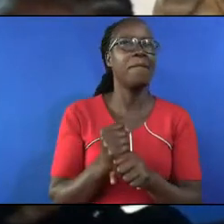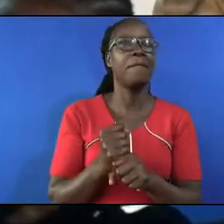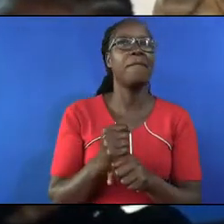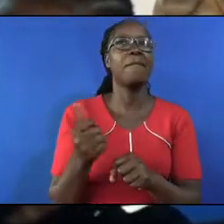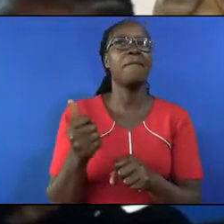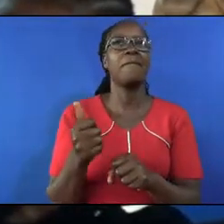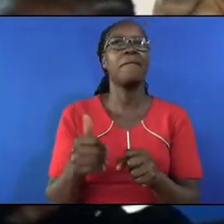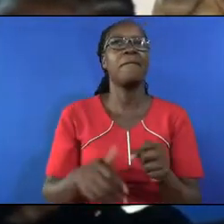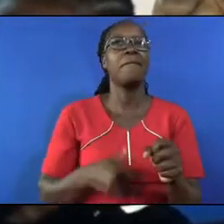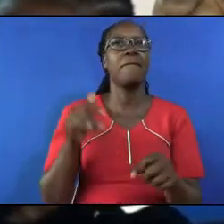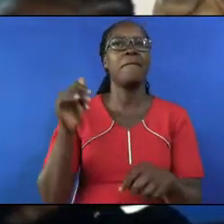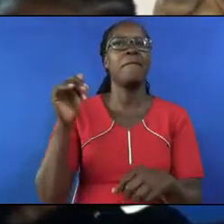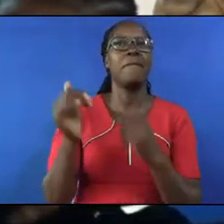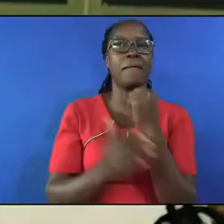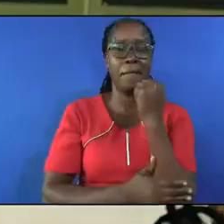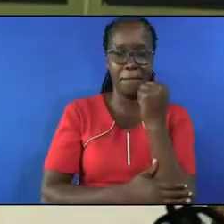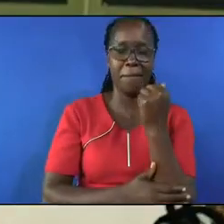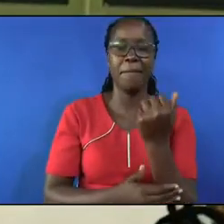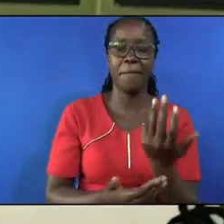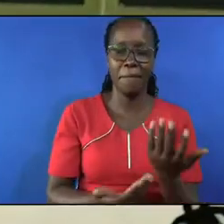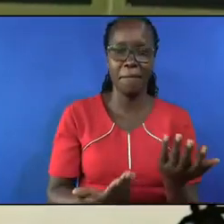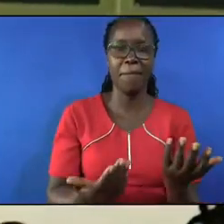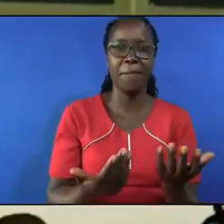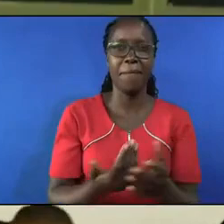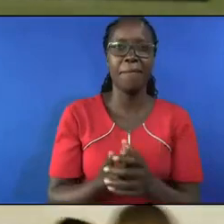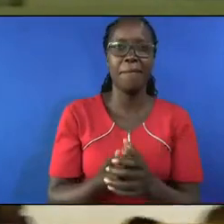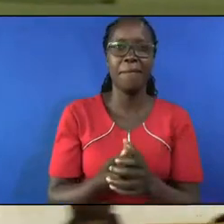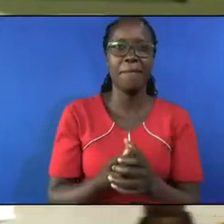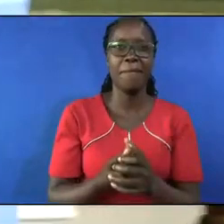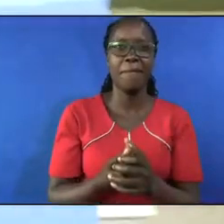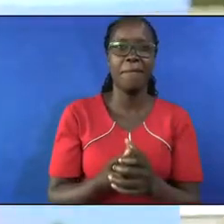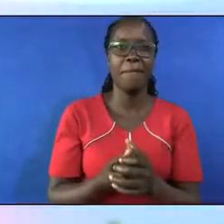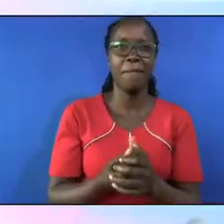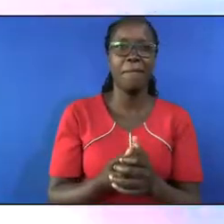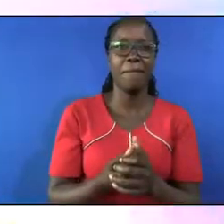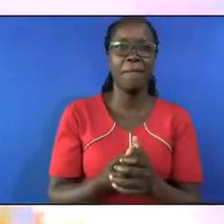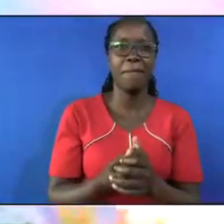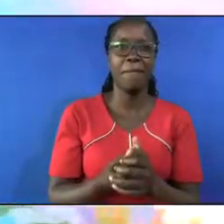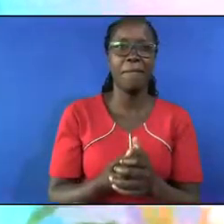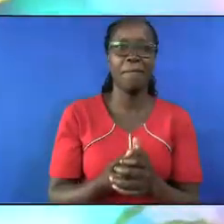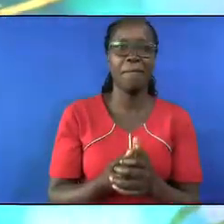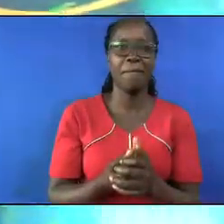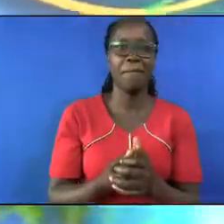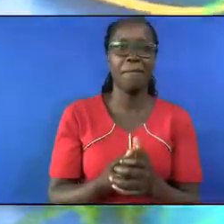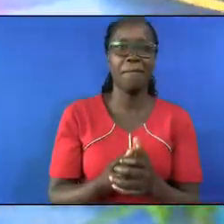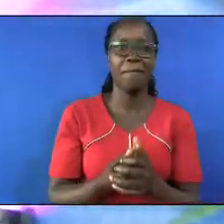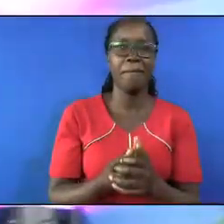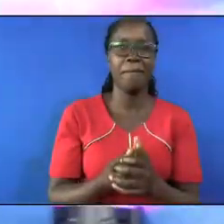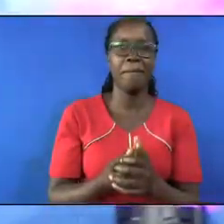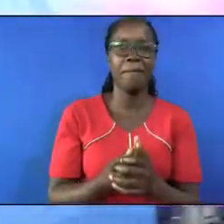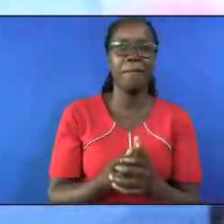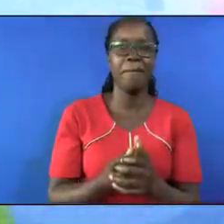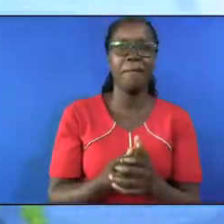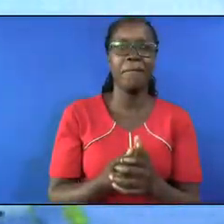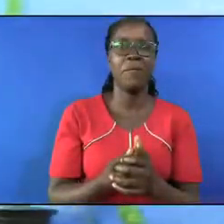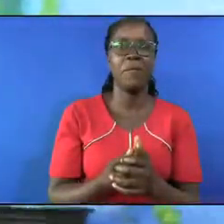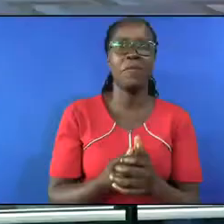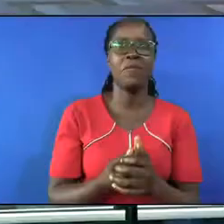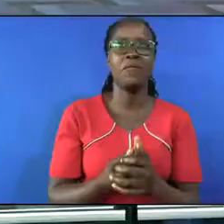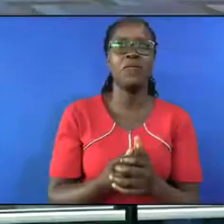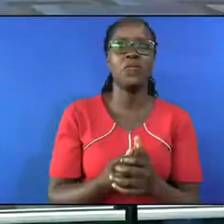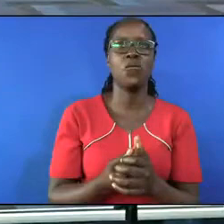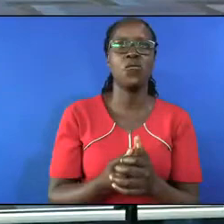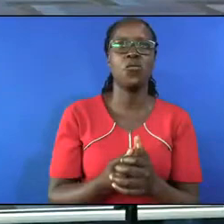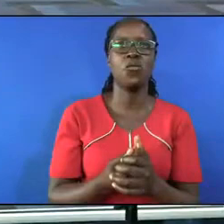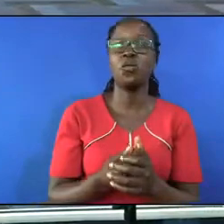good about themselves. It's true. That's true. They used to make the Israelites feel bad about themselves because, okay, let me just give the